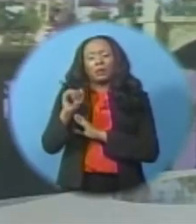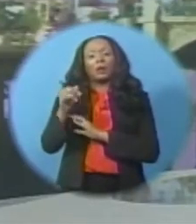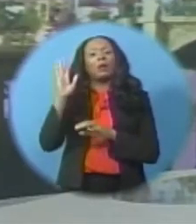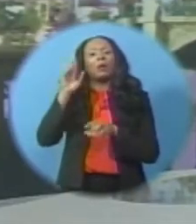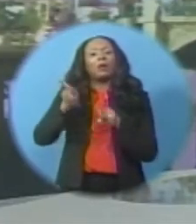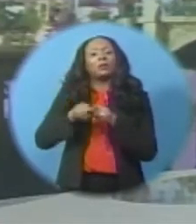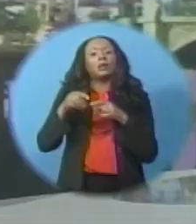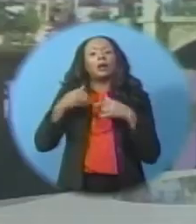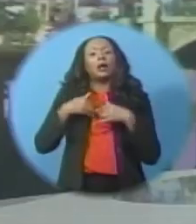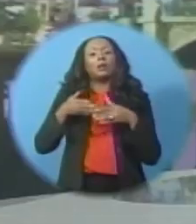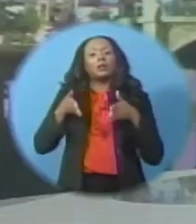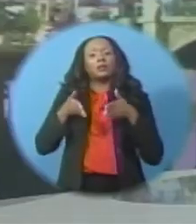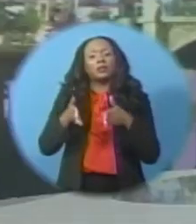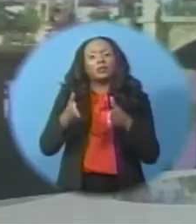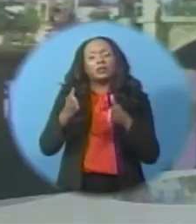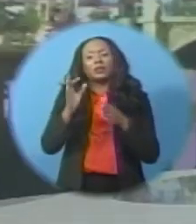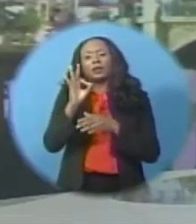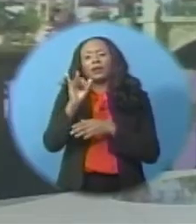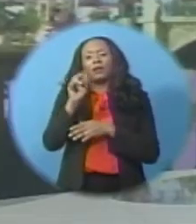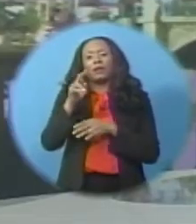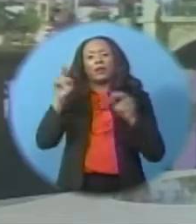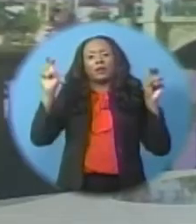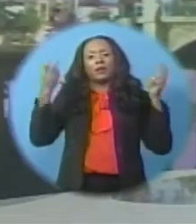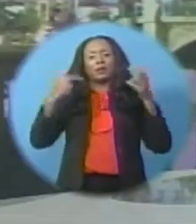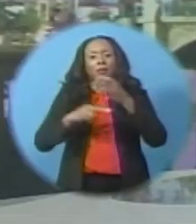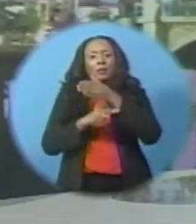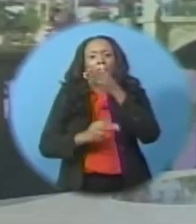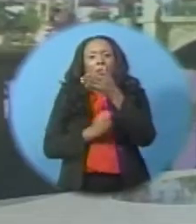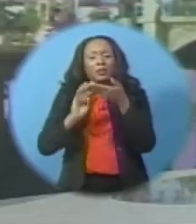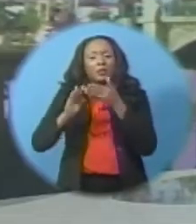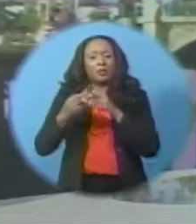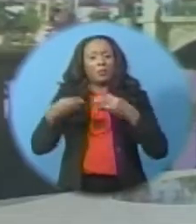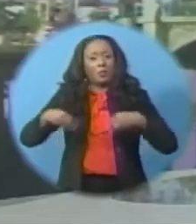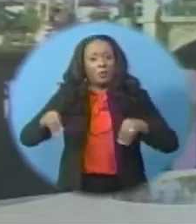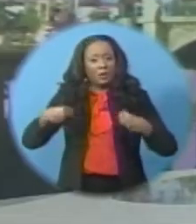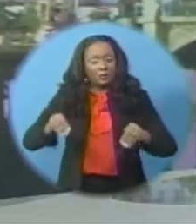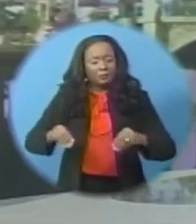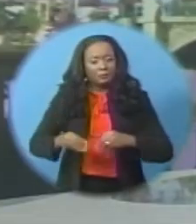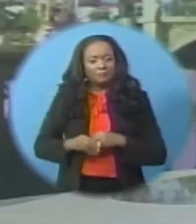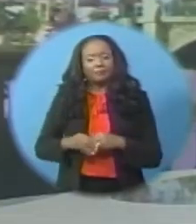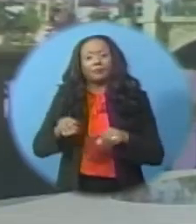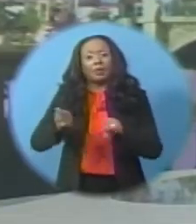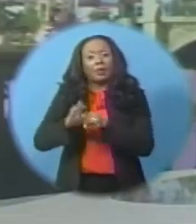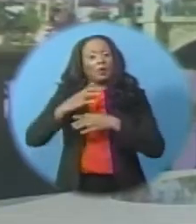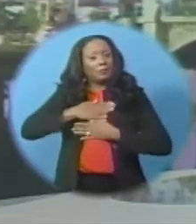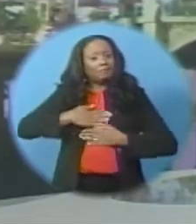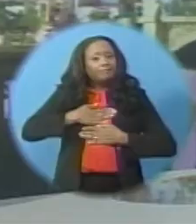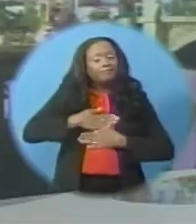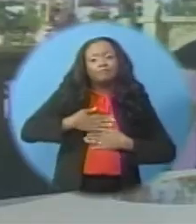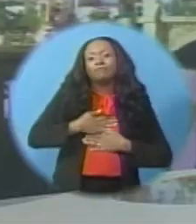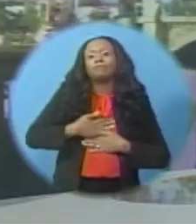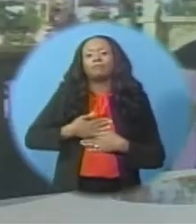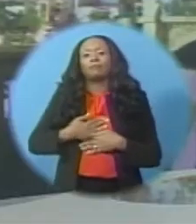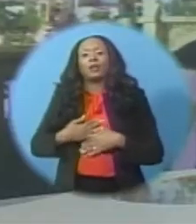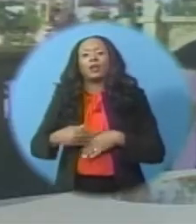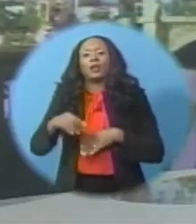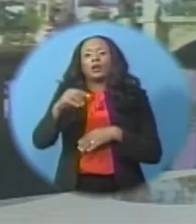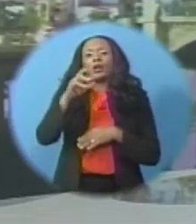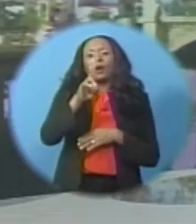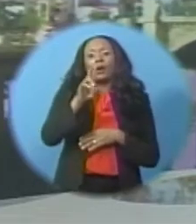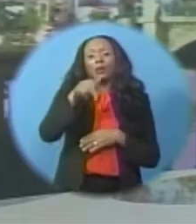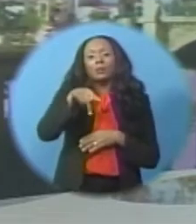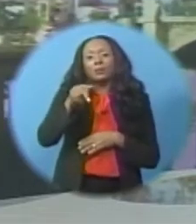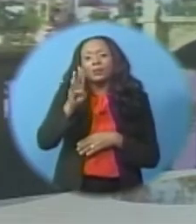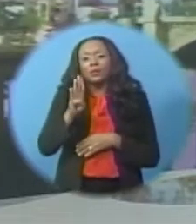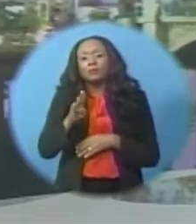Bridgetown Market, It's a Street Fair. Entertainment is also on the card, and among those taking to the stage is Griner, Red